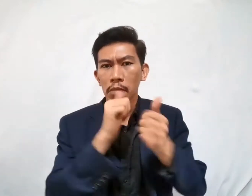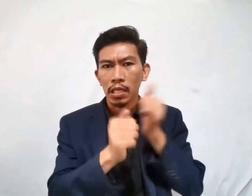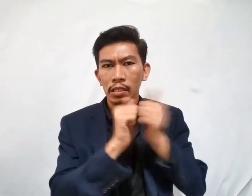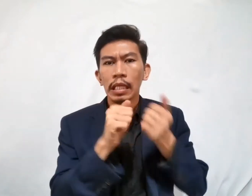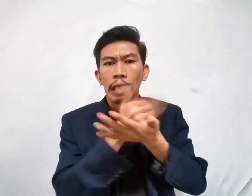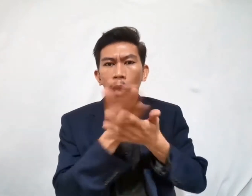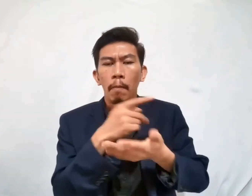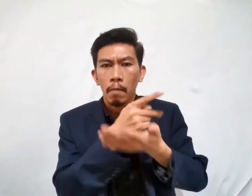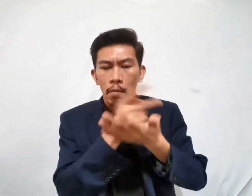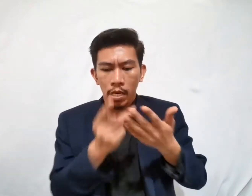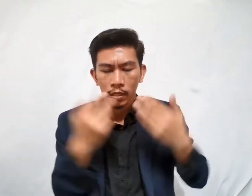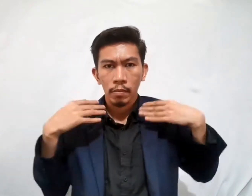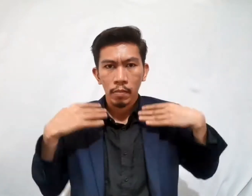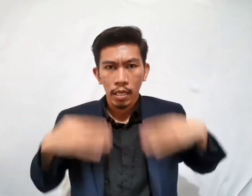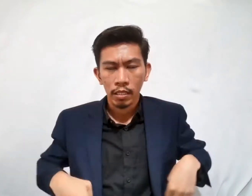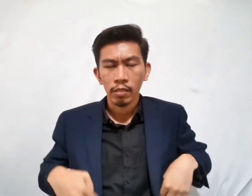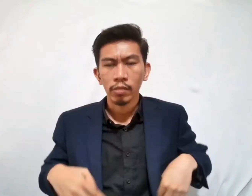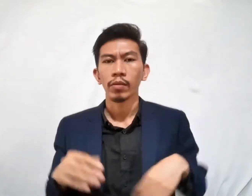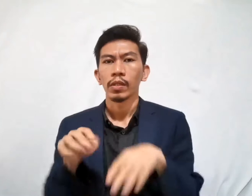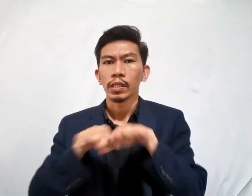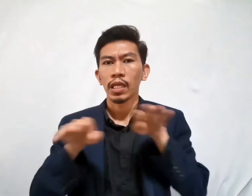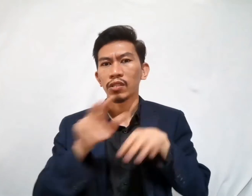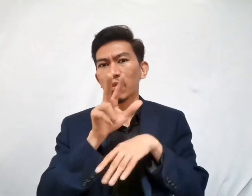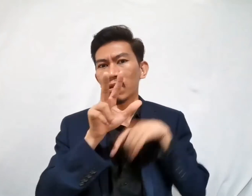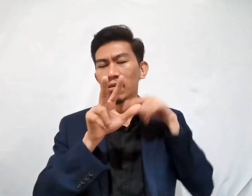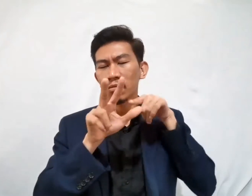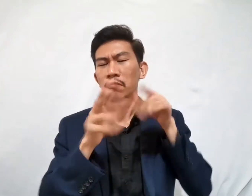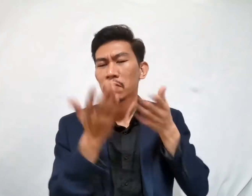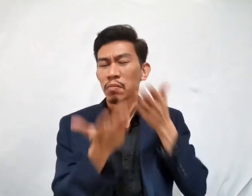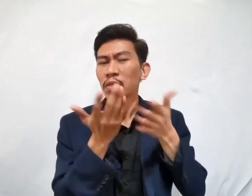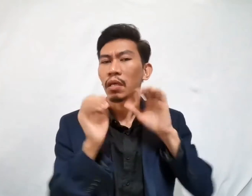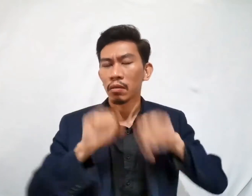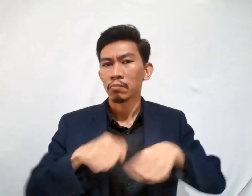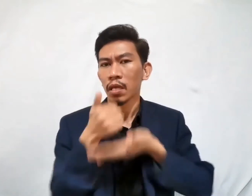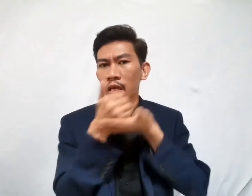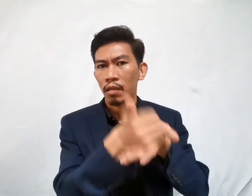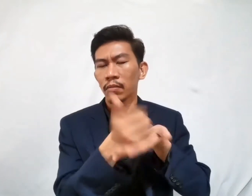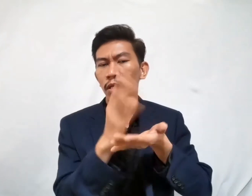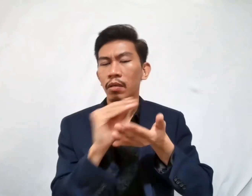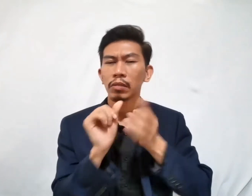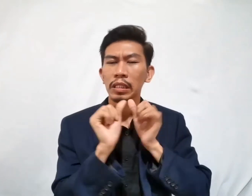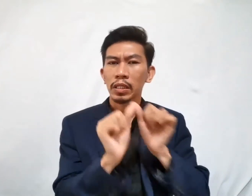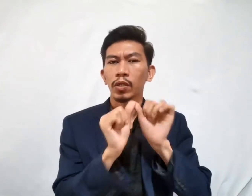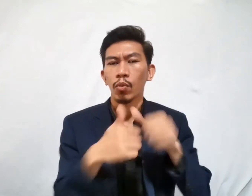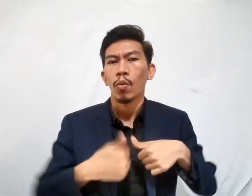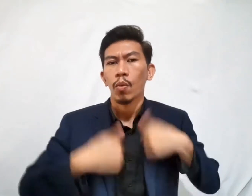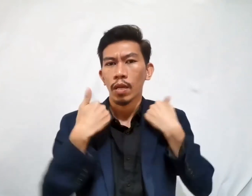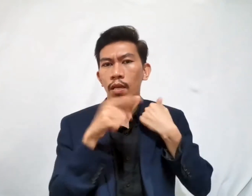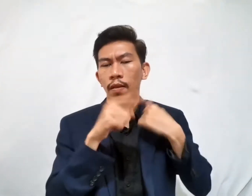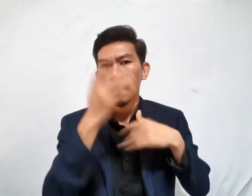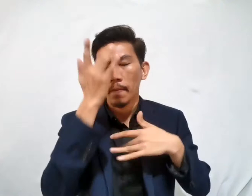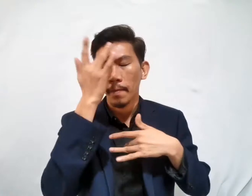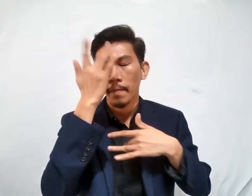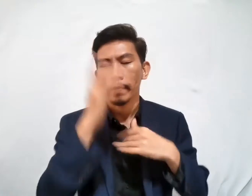surgery, radiotherapy, chemotherapy could have done its thing and could have prolonged the survival of the patient.